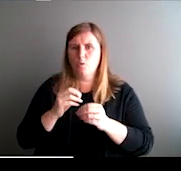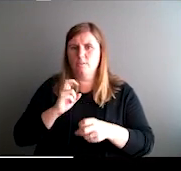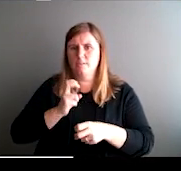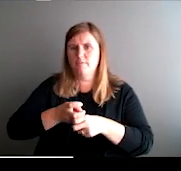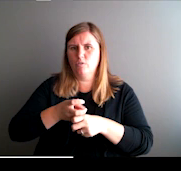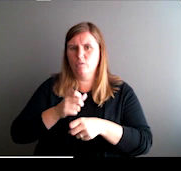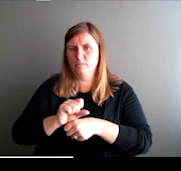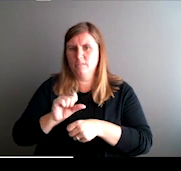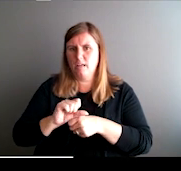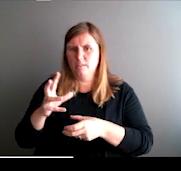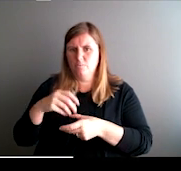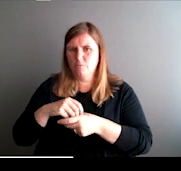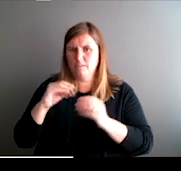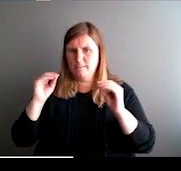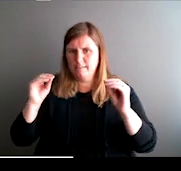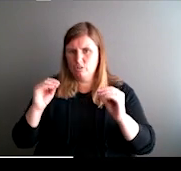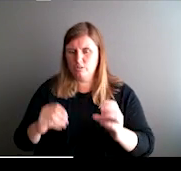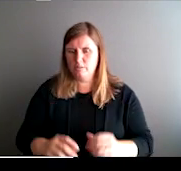tasks into the teaching.